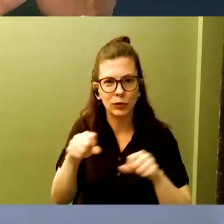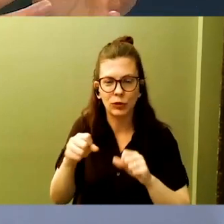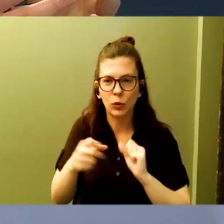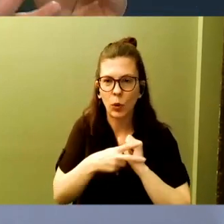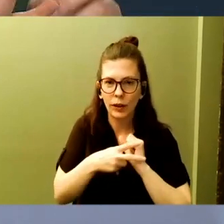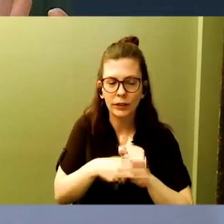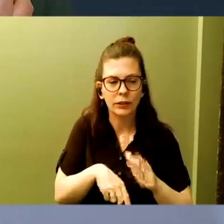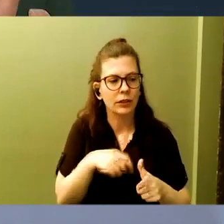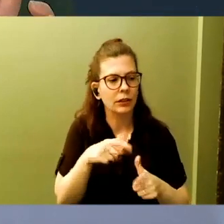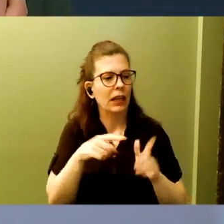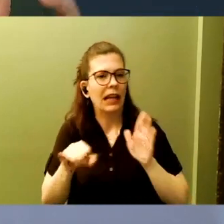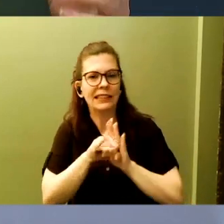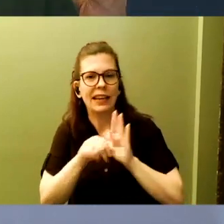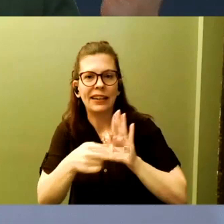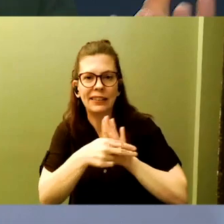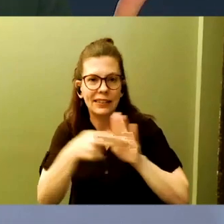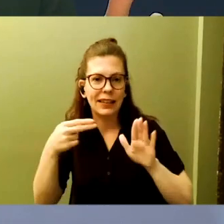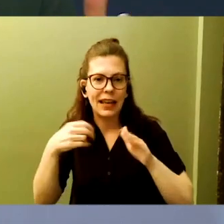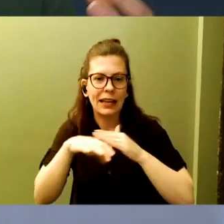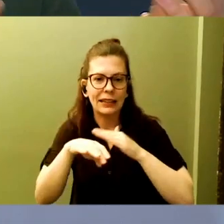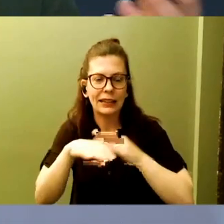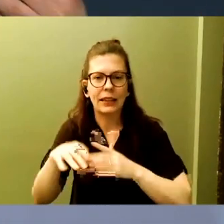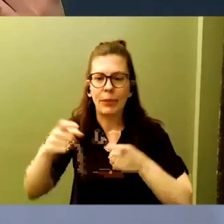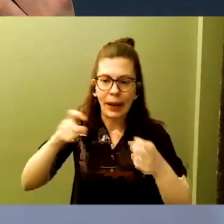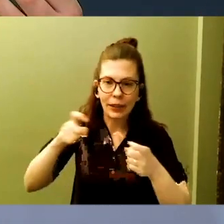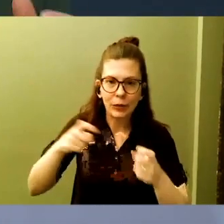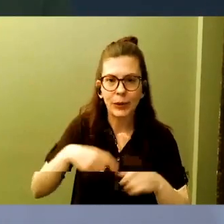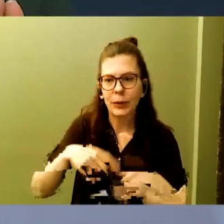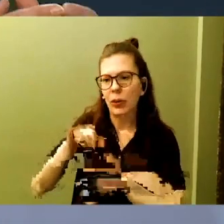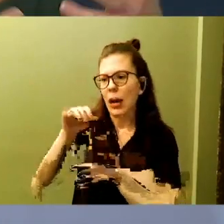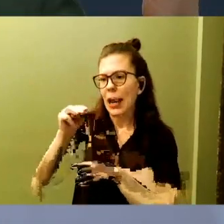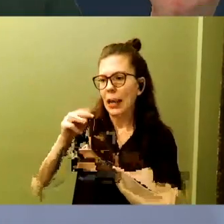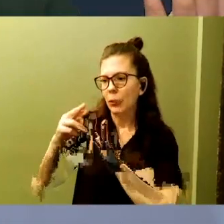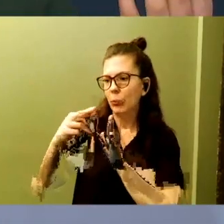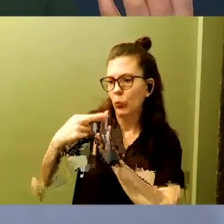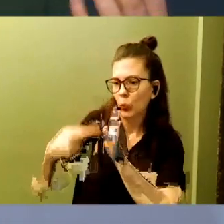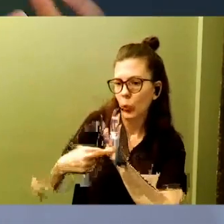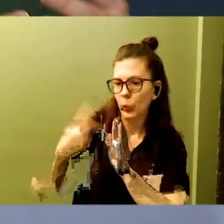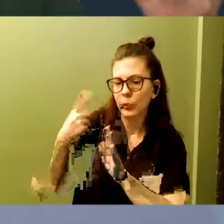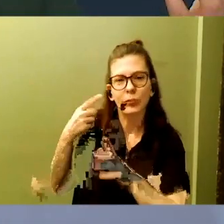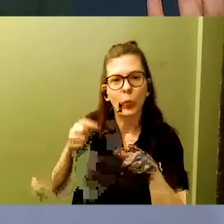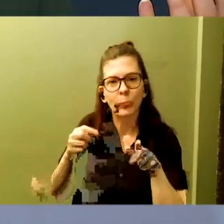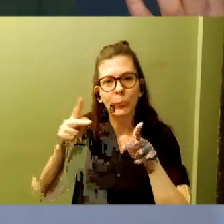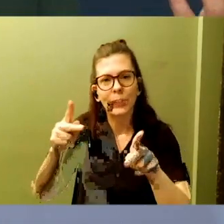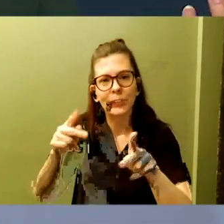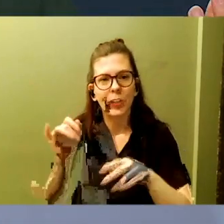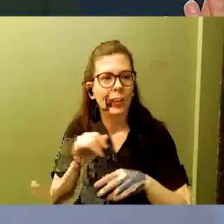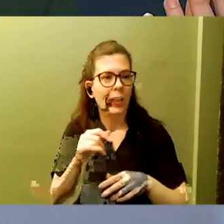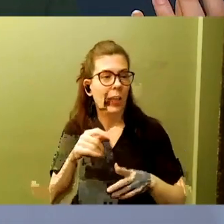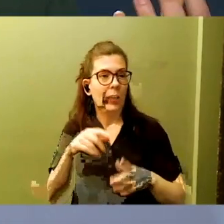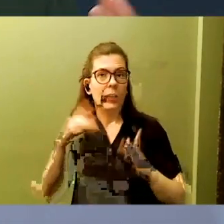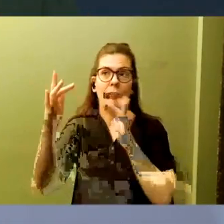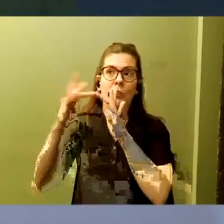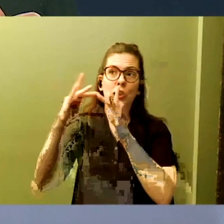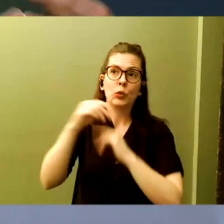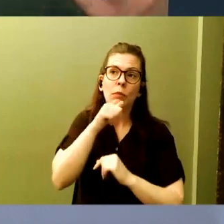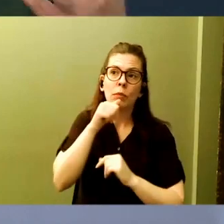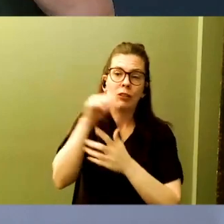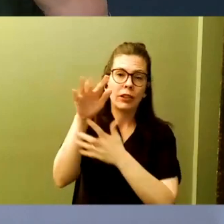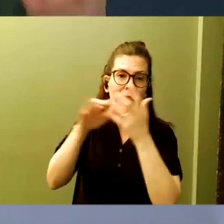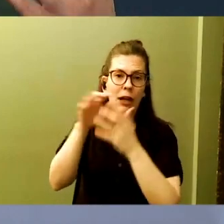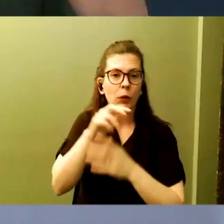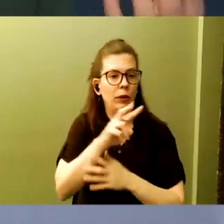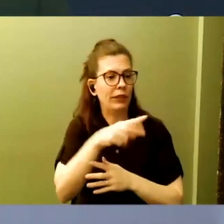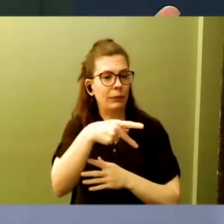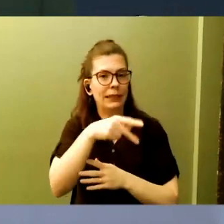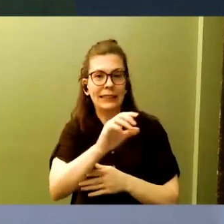access management, or IAM roles for granular permissions, like virtual private cloud or VPC for network security. Like things that